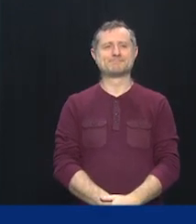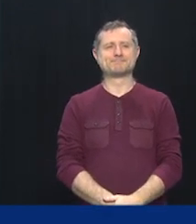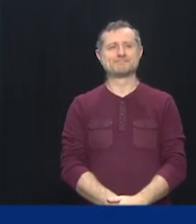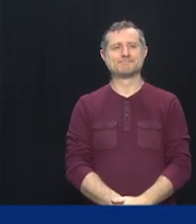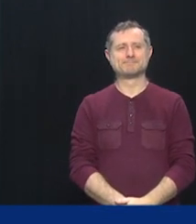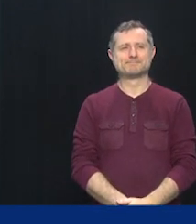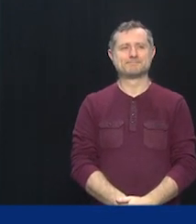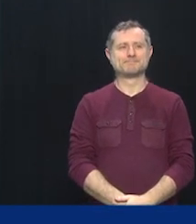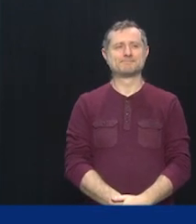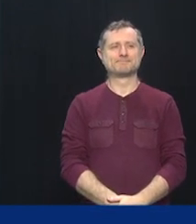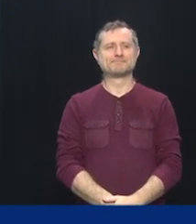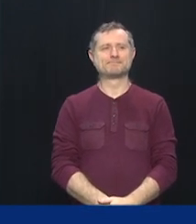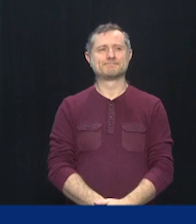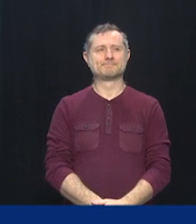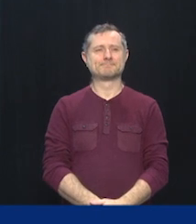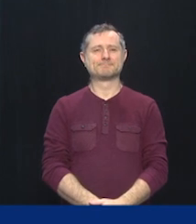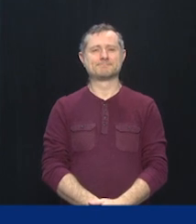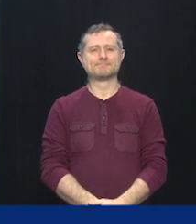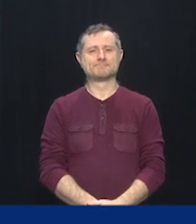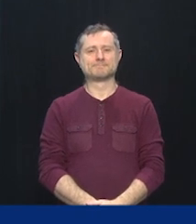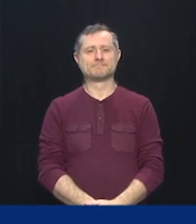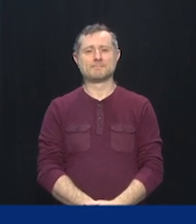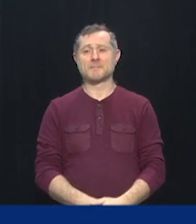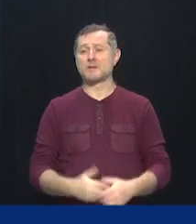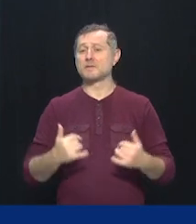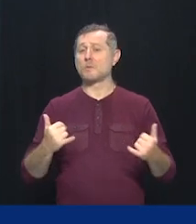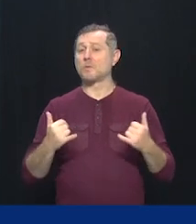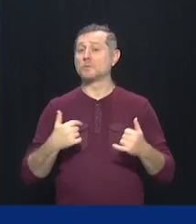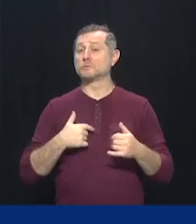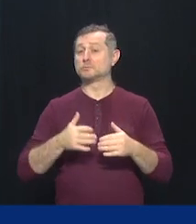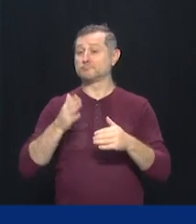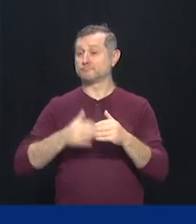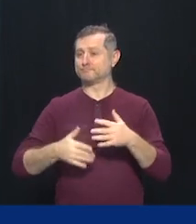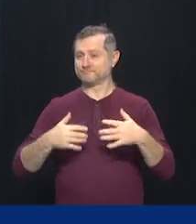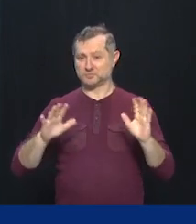And with this, we conclude the program that we've just had.